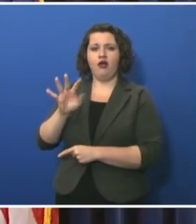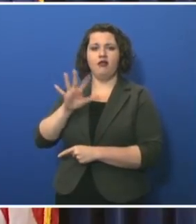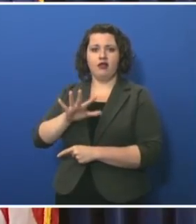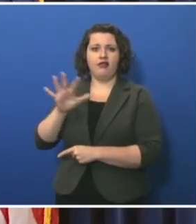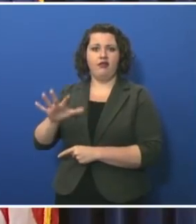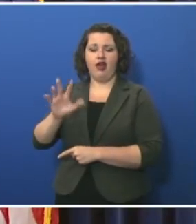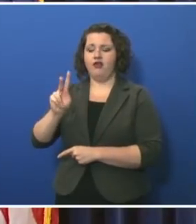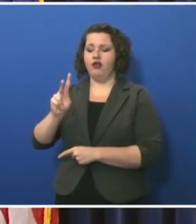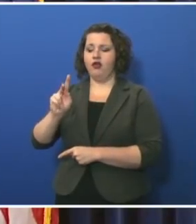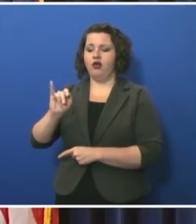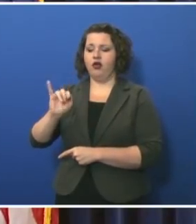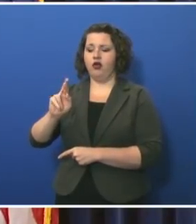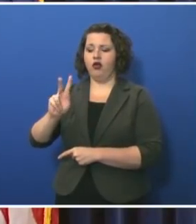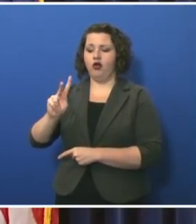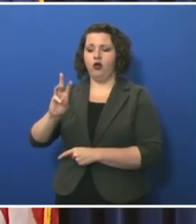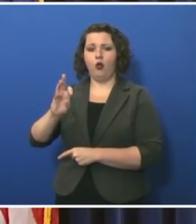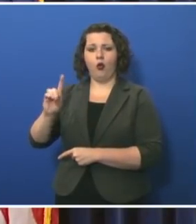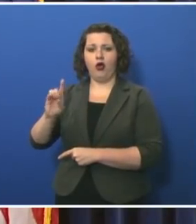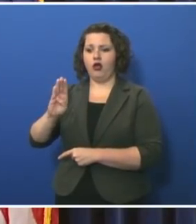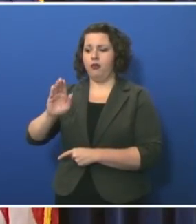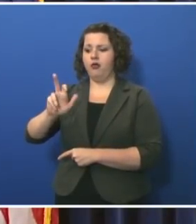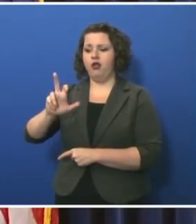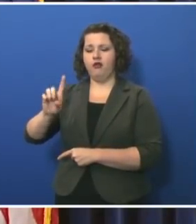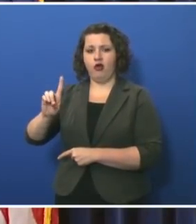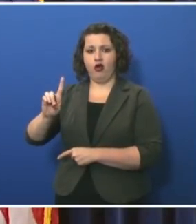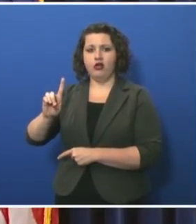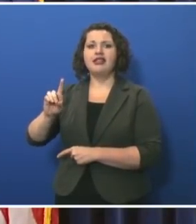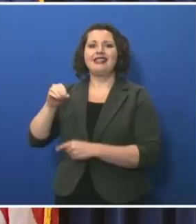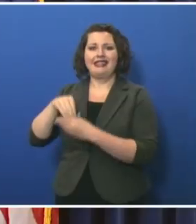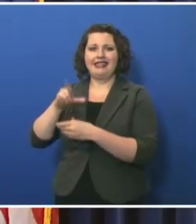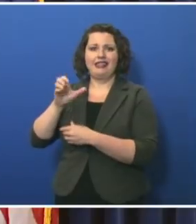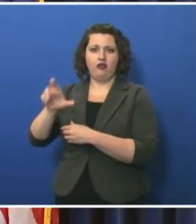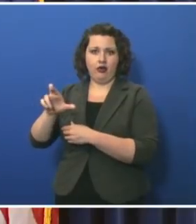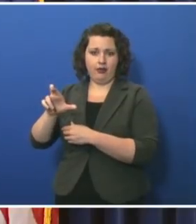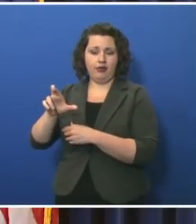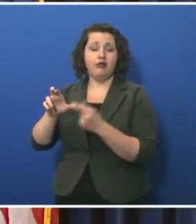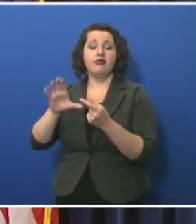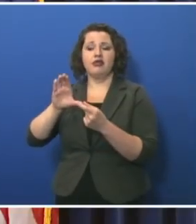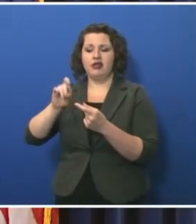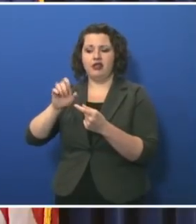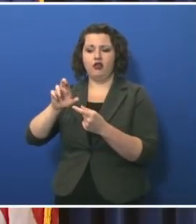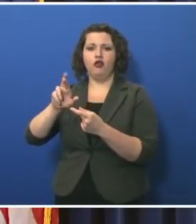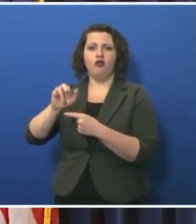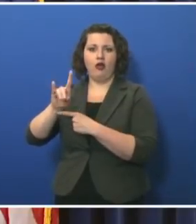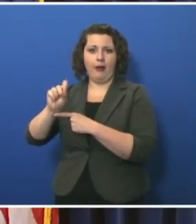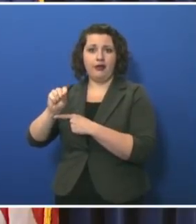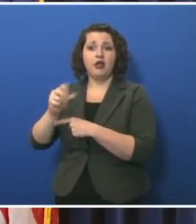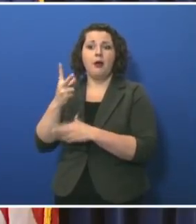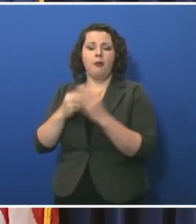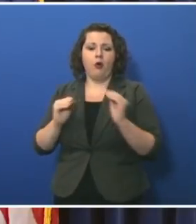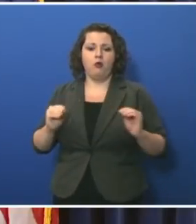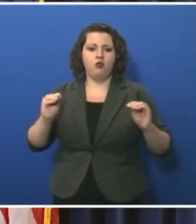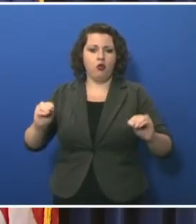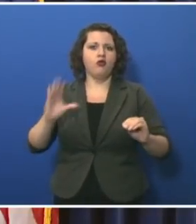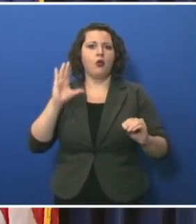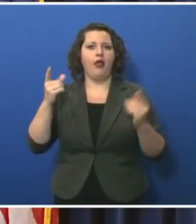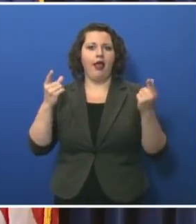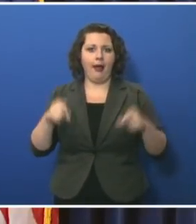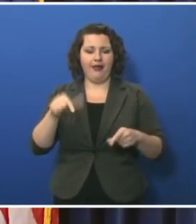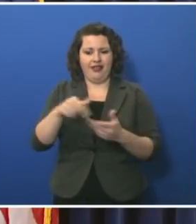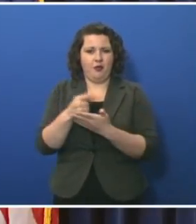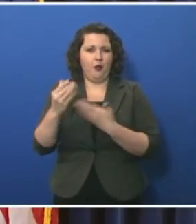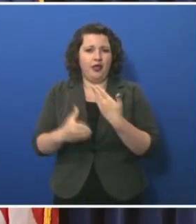5455 Kirkwood Boulevard in Cedar Rapids. Both moves will occur when testing concludes at 6 p.m. on